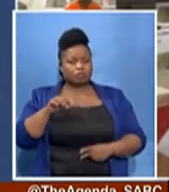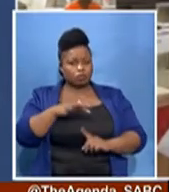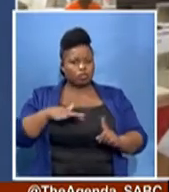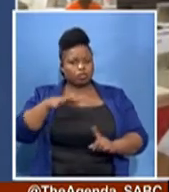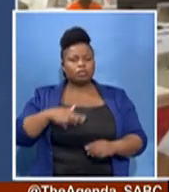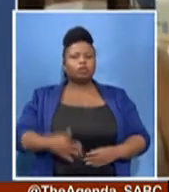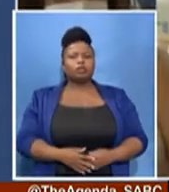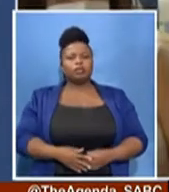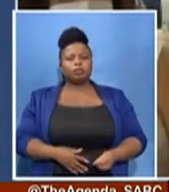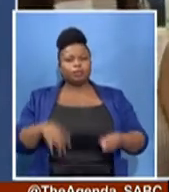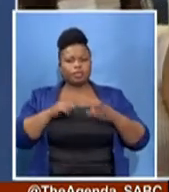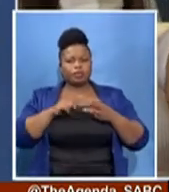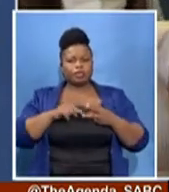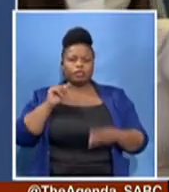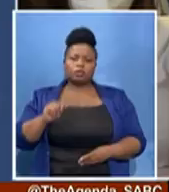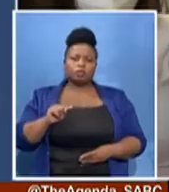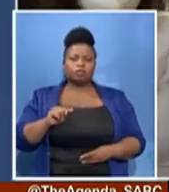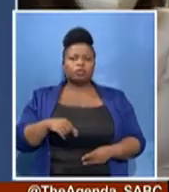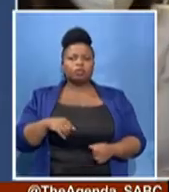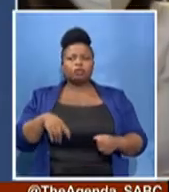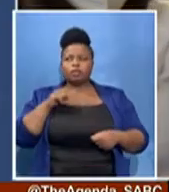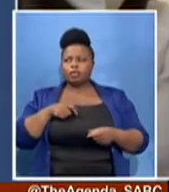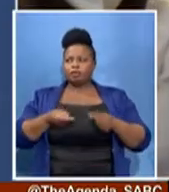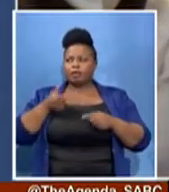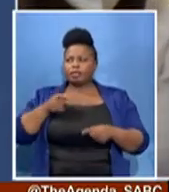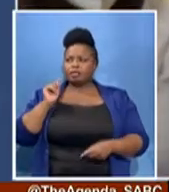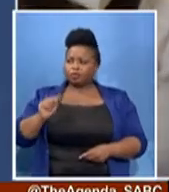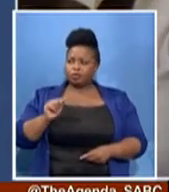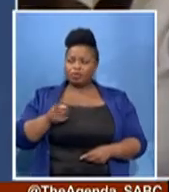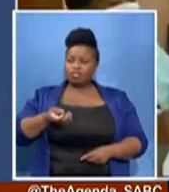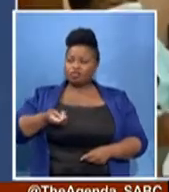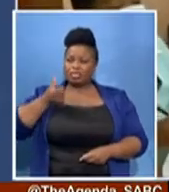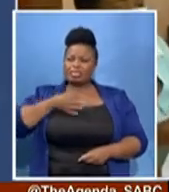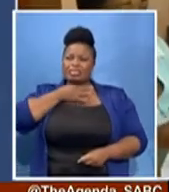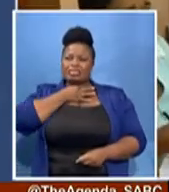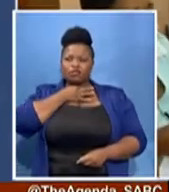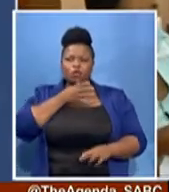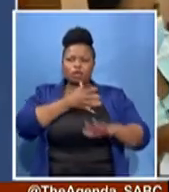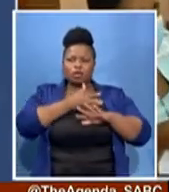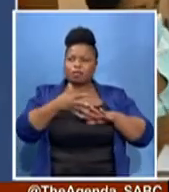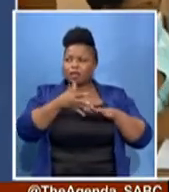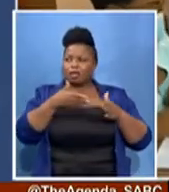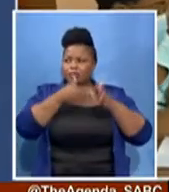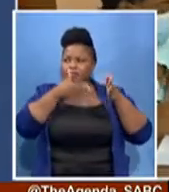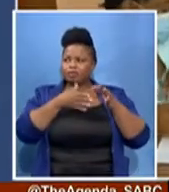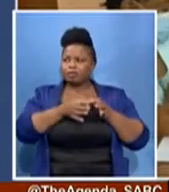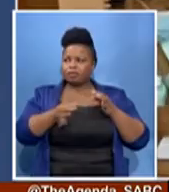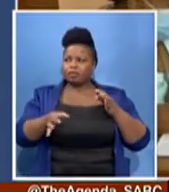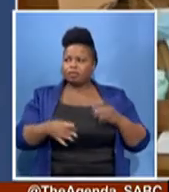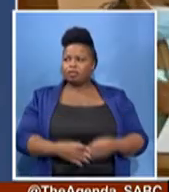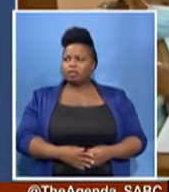very, very tiny risk when compared to the risk of clots from COVID. And that's why we think it's very important that we